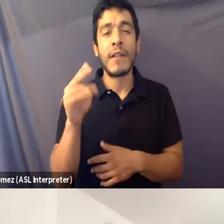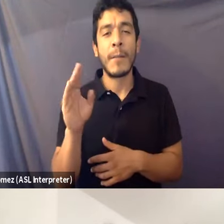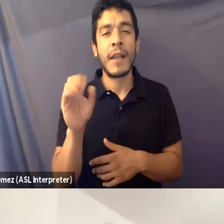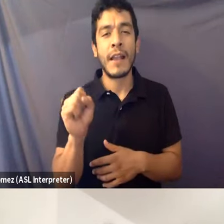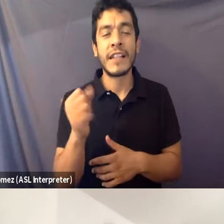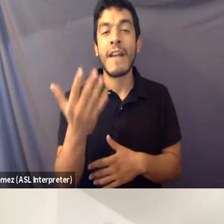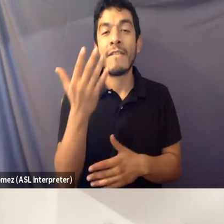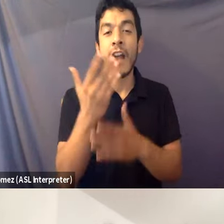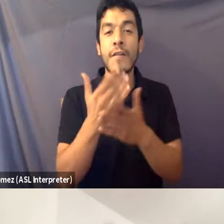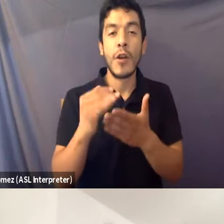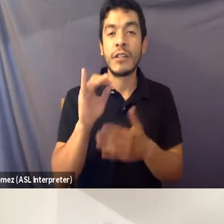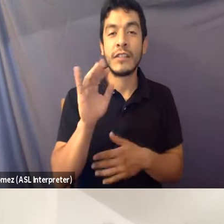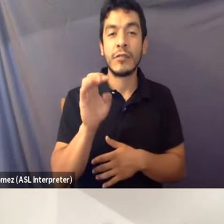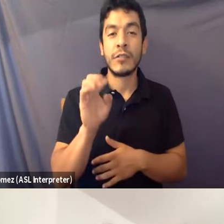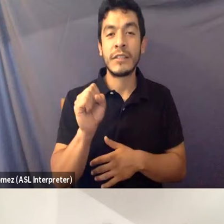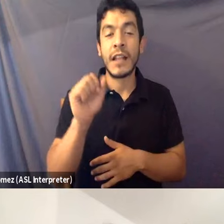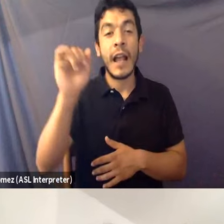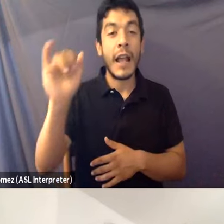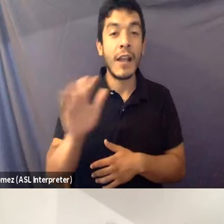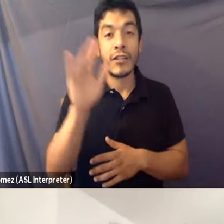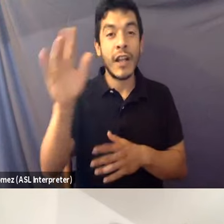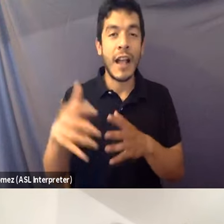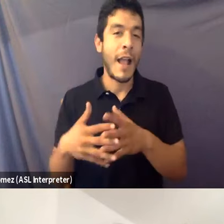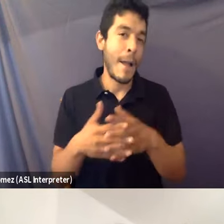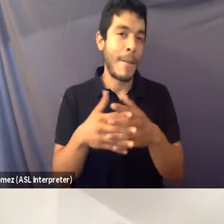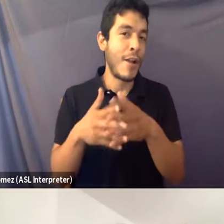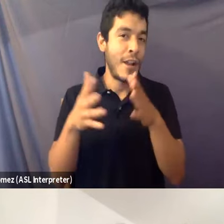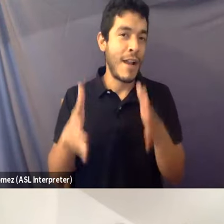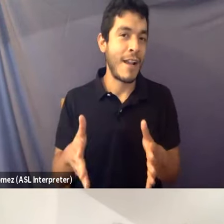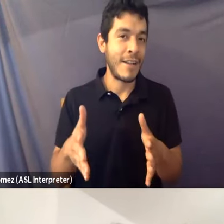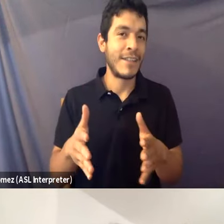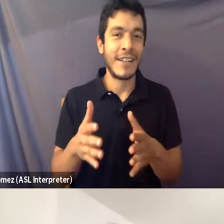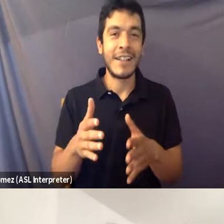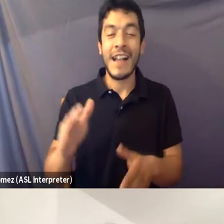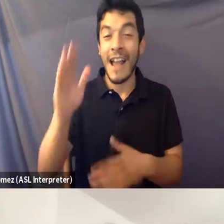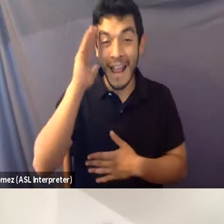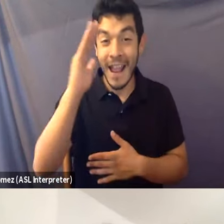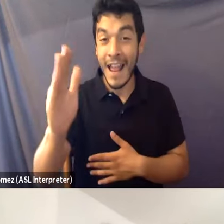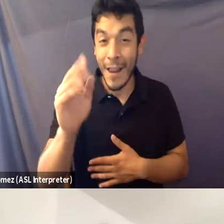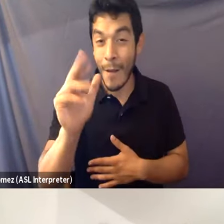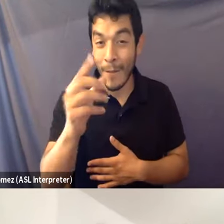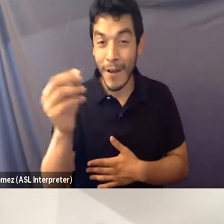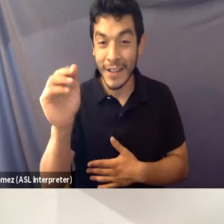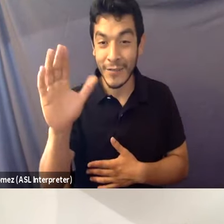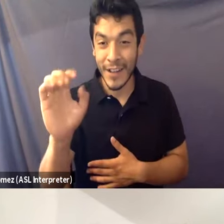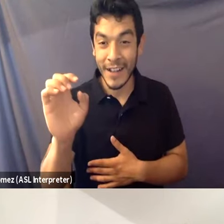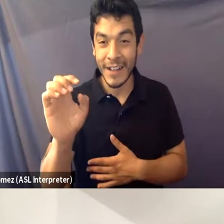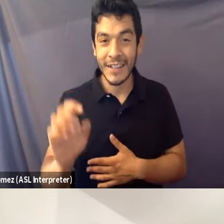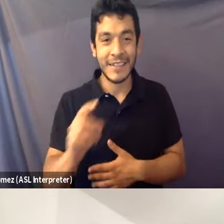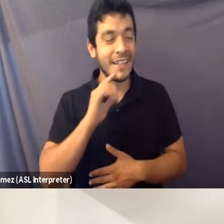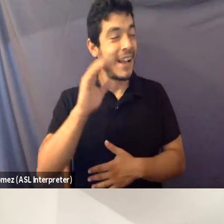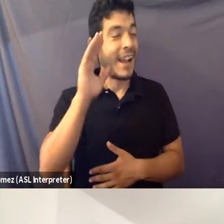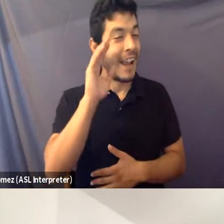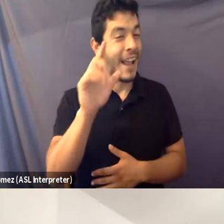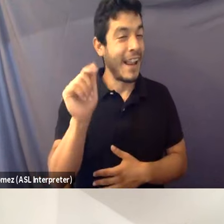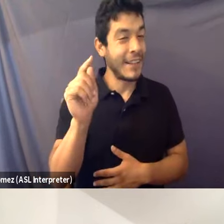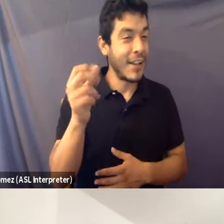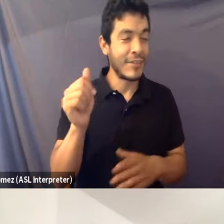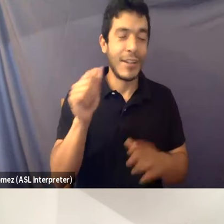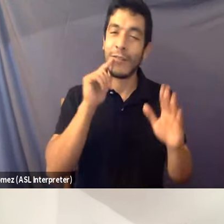-part series, Asian Americans. Greetings, Marge and Grace. Hi, LaTosha. It's lovely to see you.